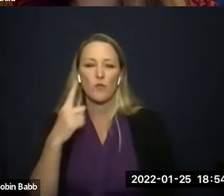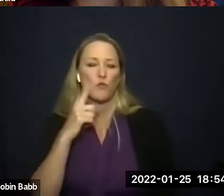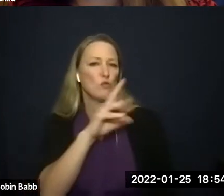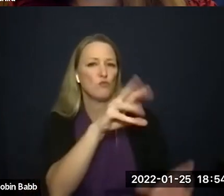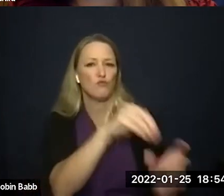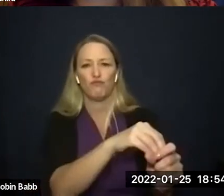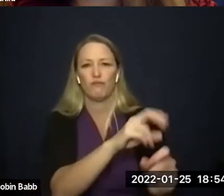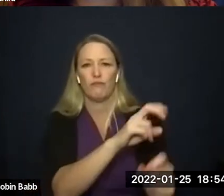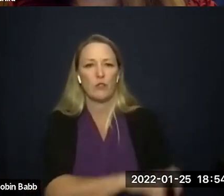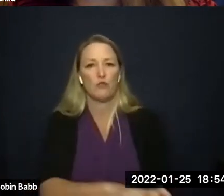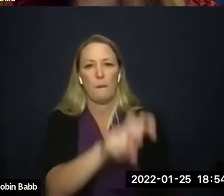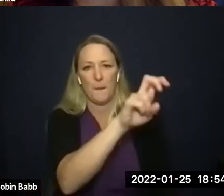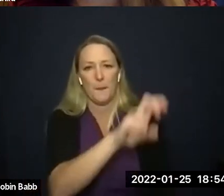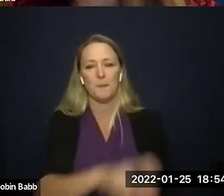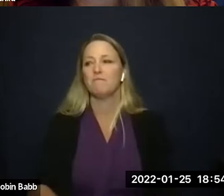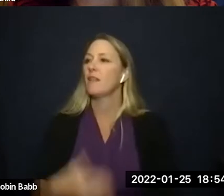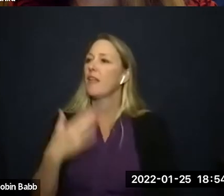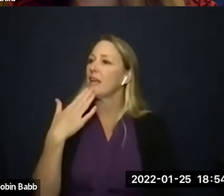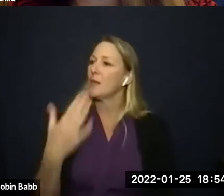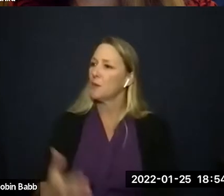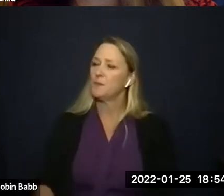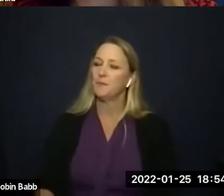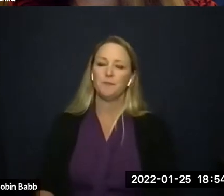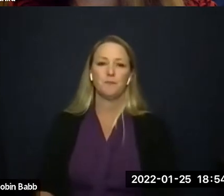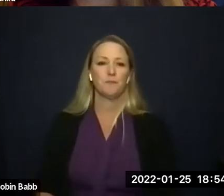trip thank you